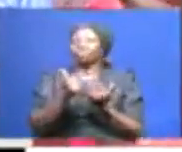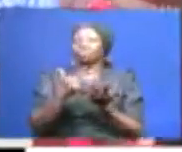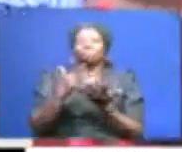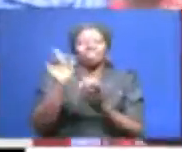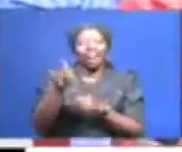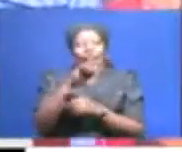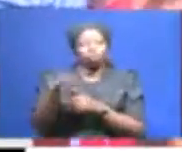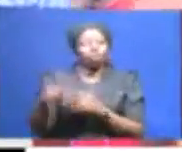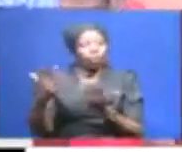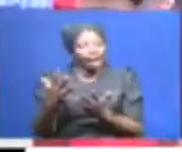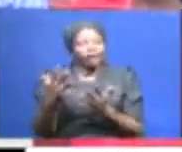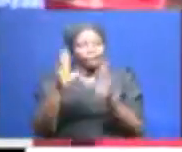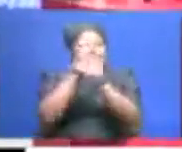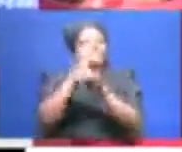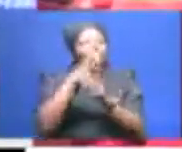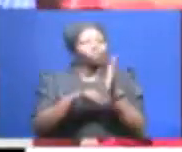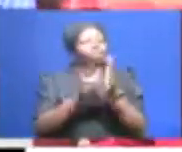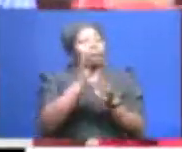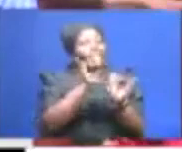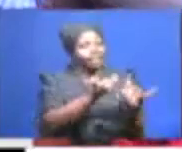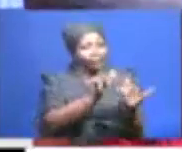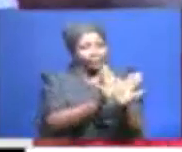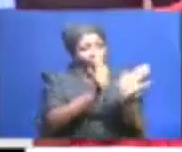managed properly to serve the intended purpose.